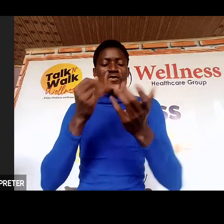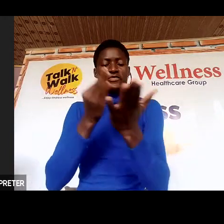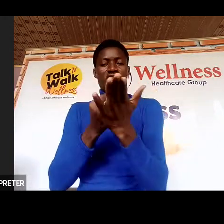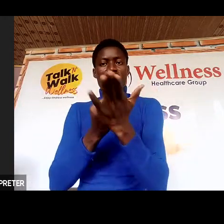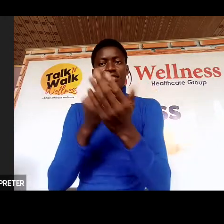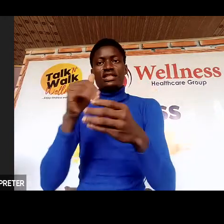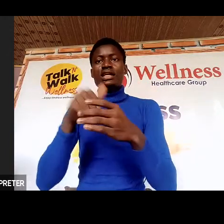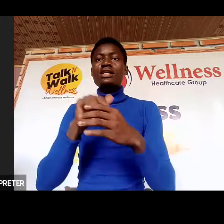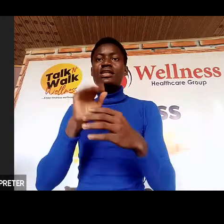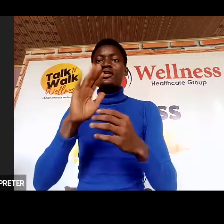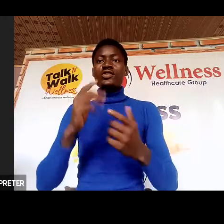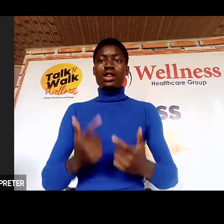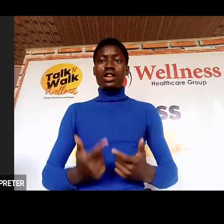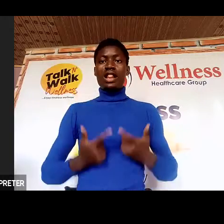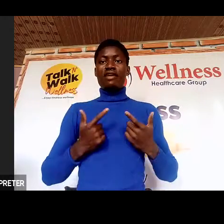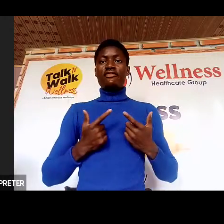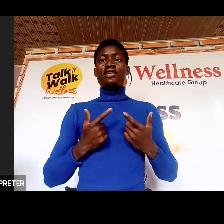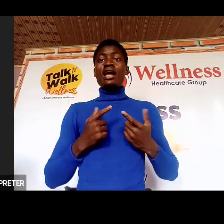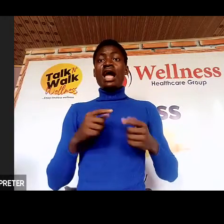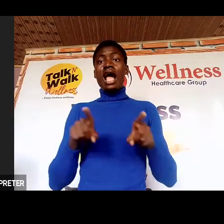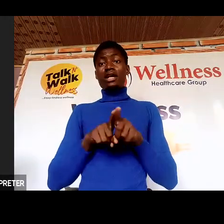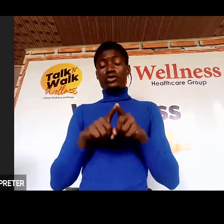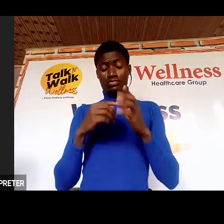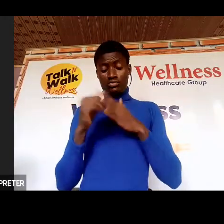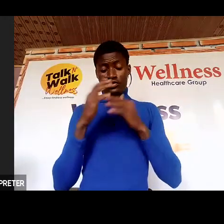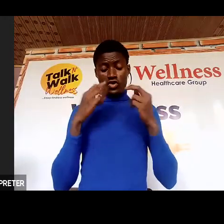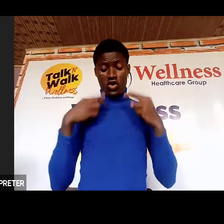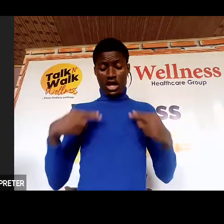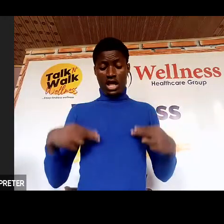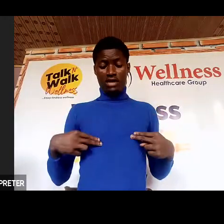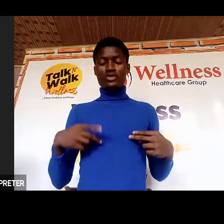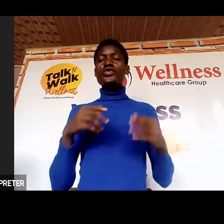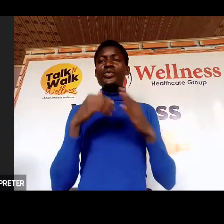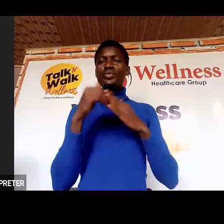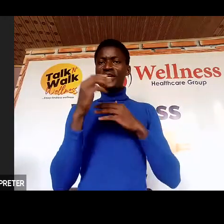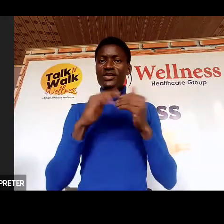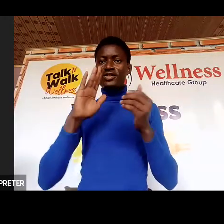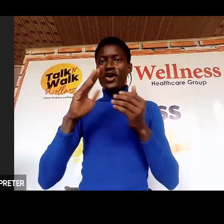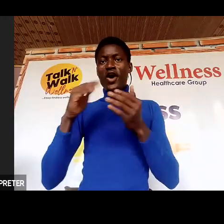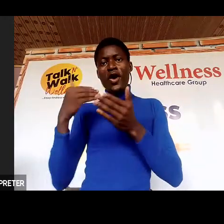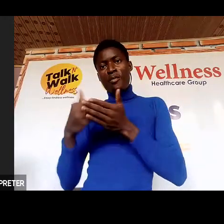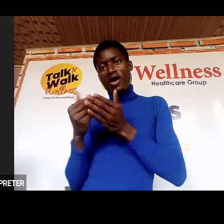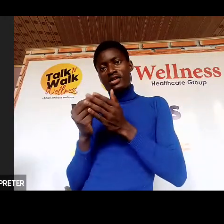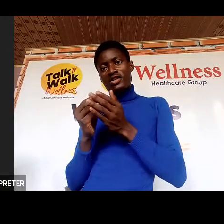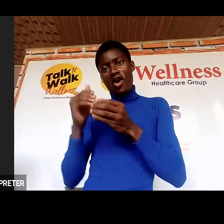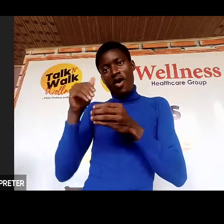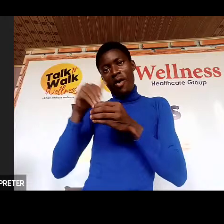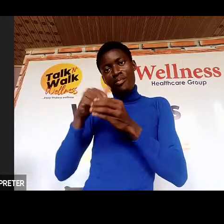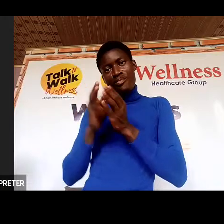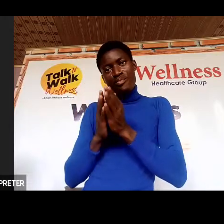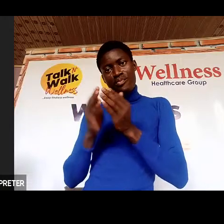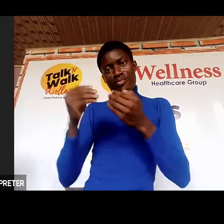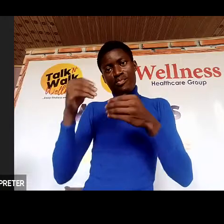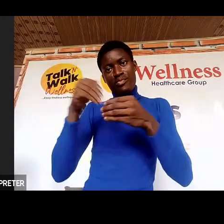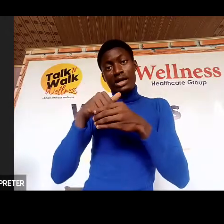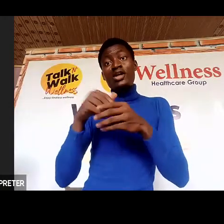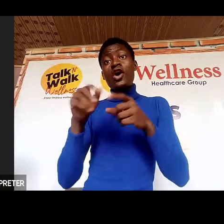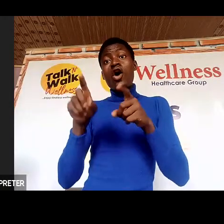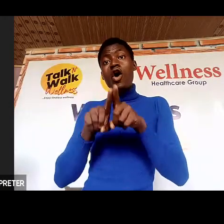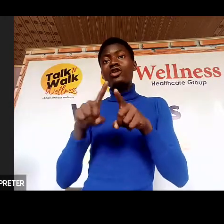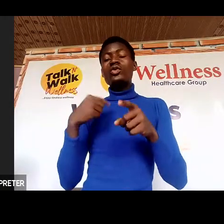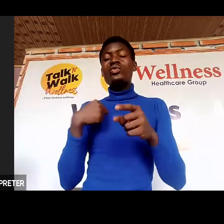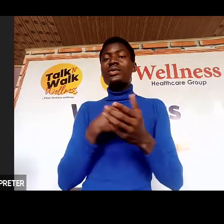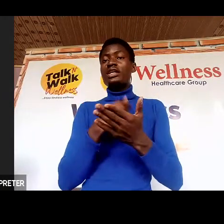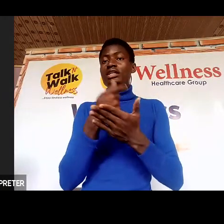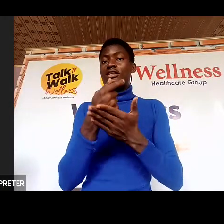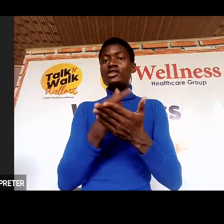you build your career, you need to build your purse as well. And we also talked about emergency funds. That emergency funds is very important, because nobody knows